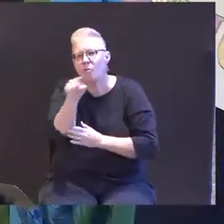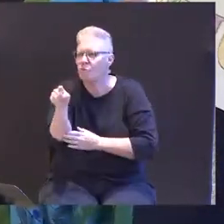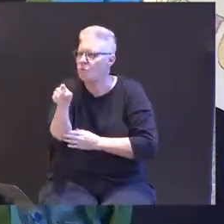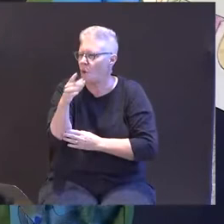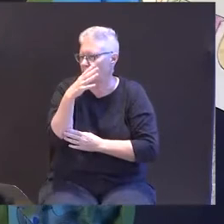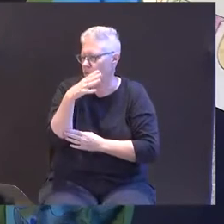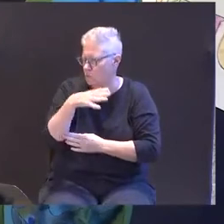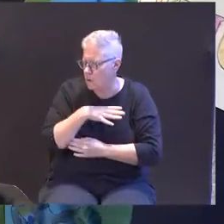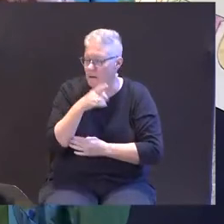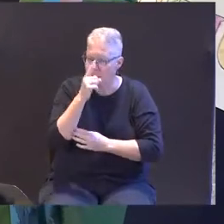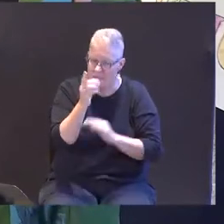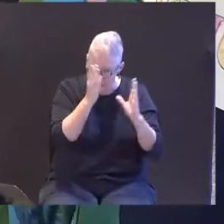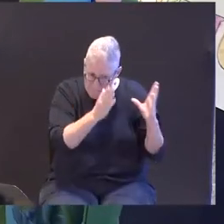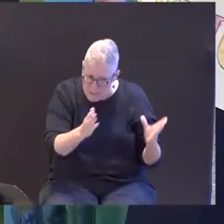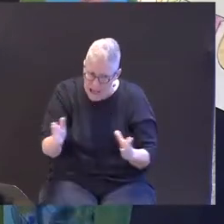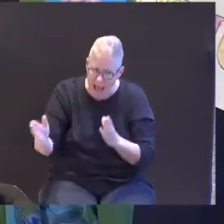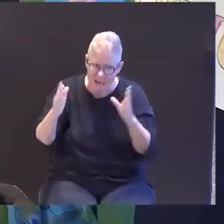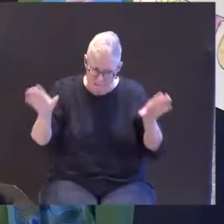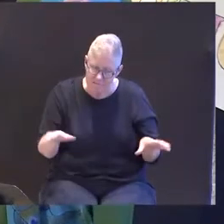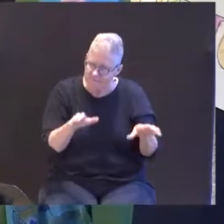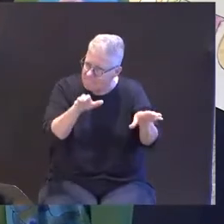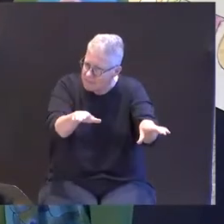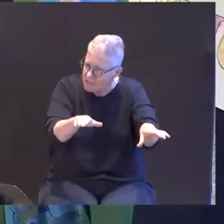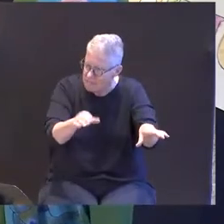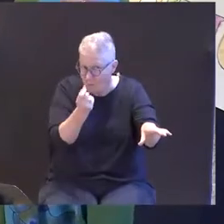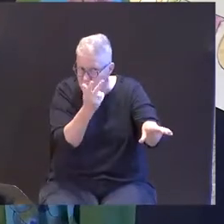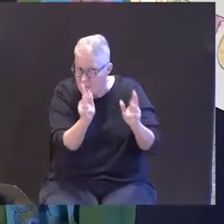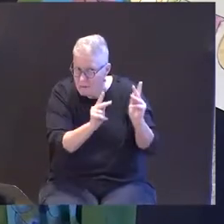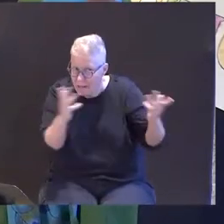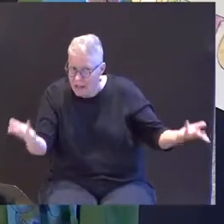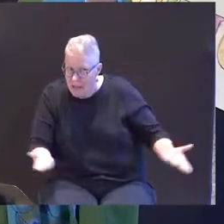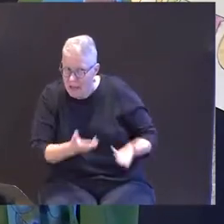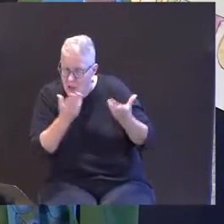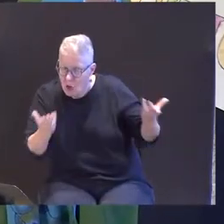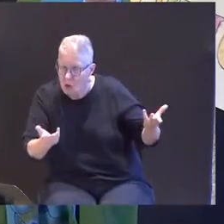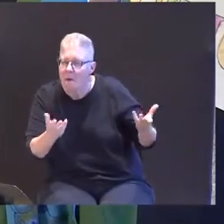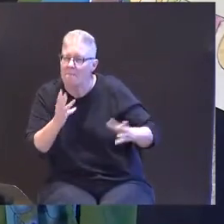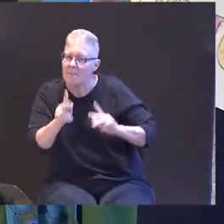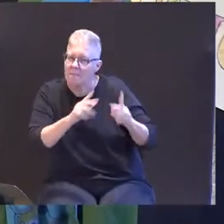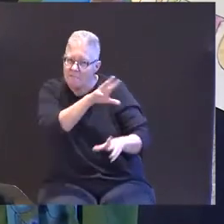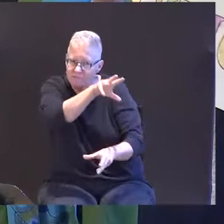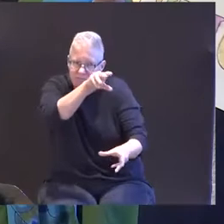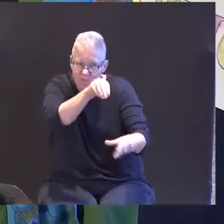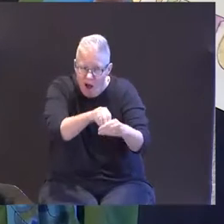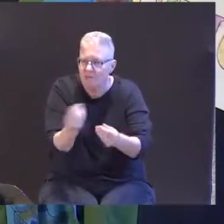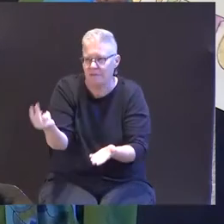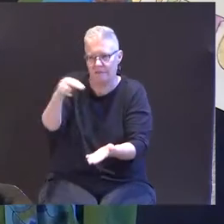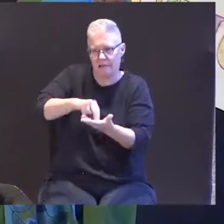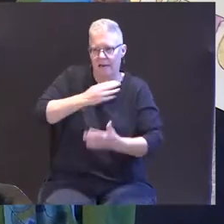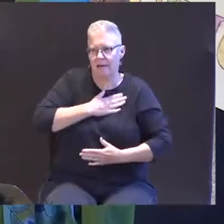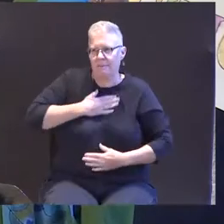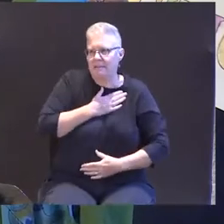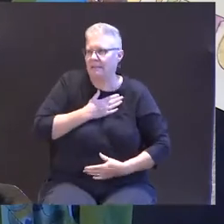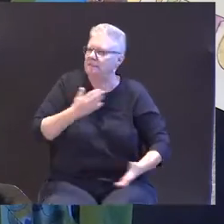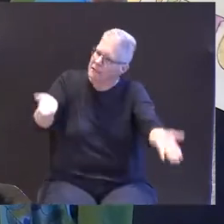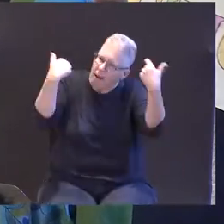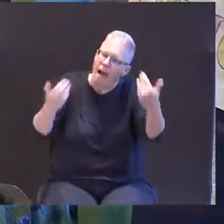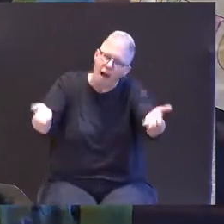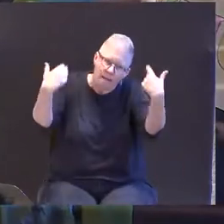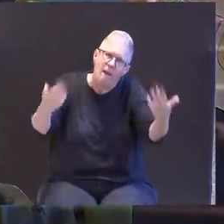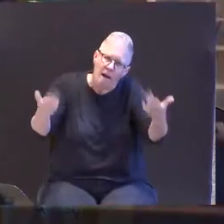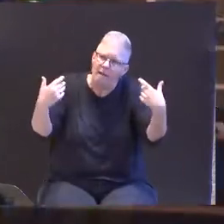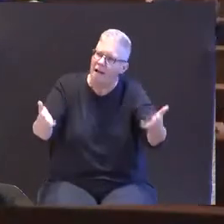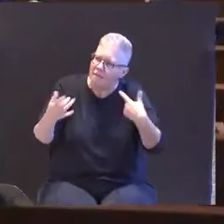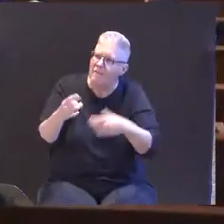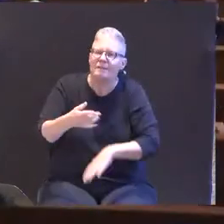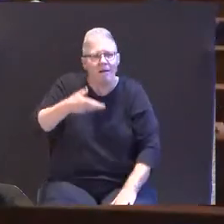planning and the execution, and there are a number of them here, to stand up. Come on. Come on. Mary. Rock, let your light LA.